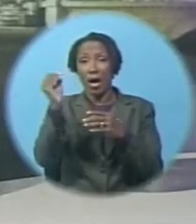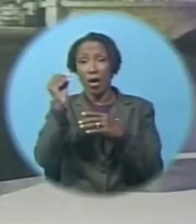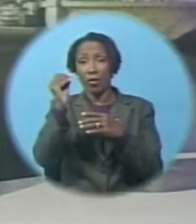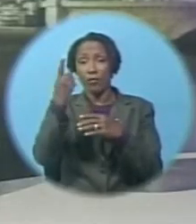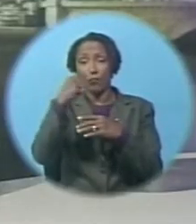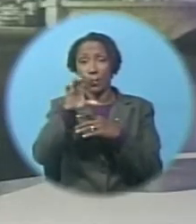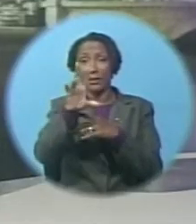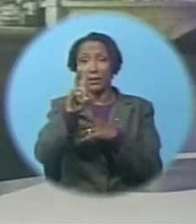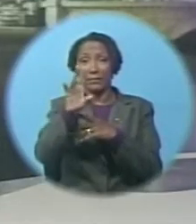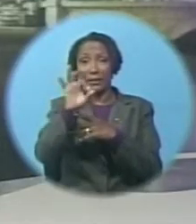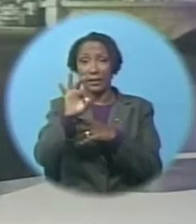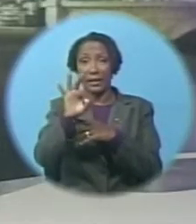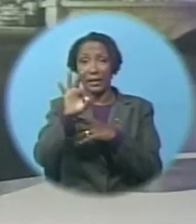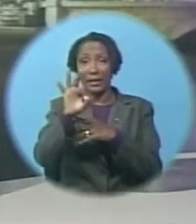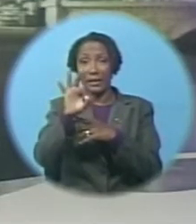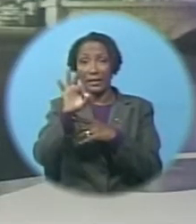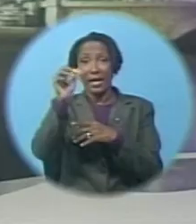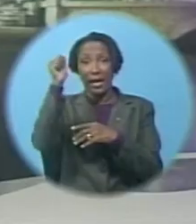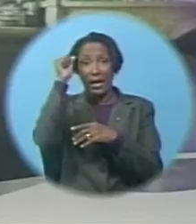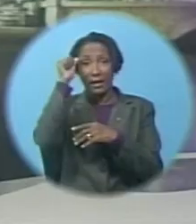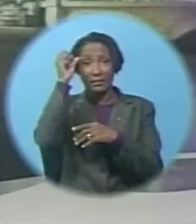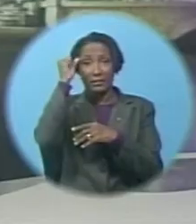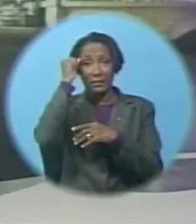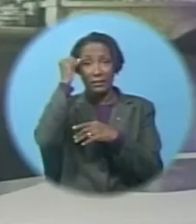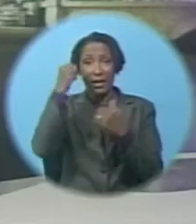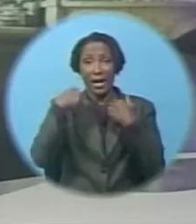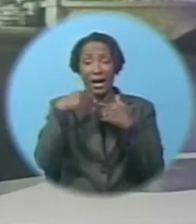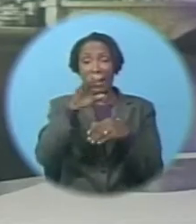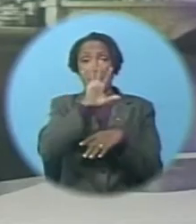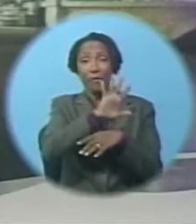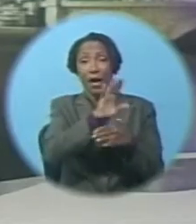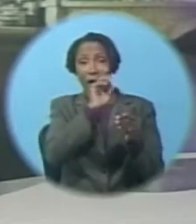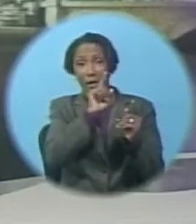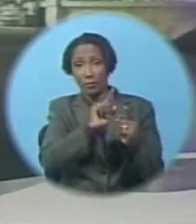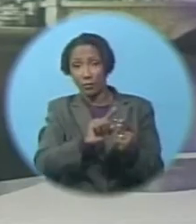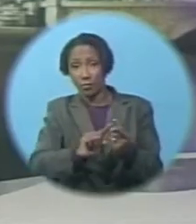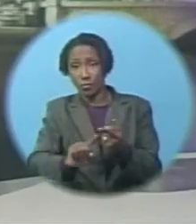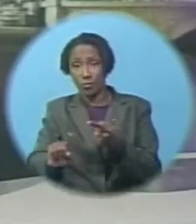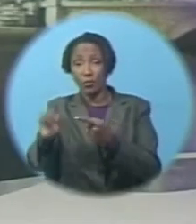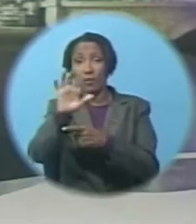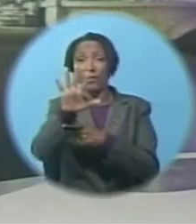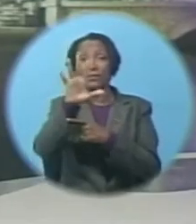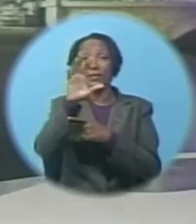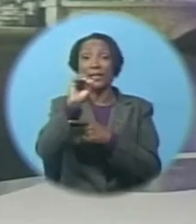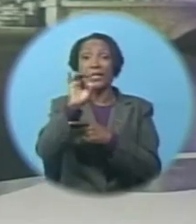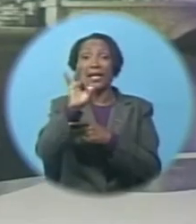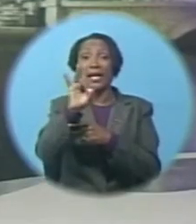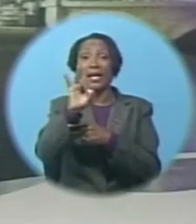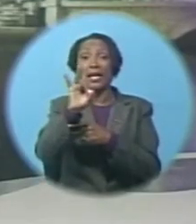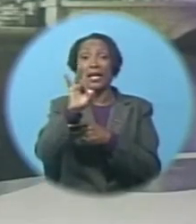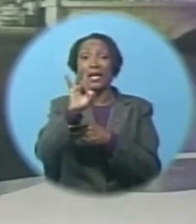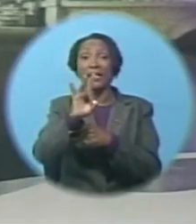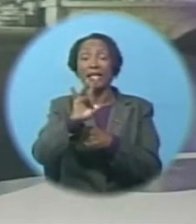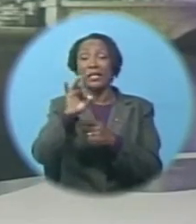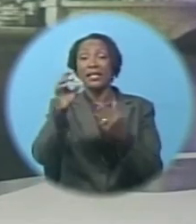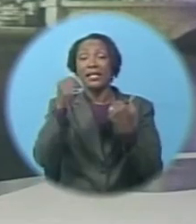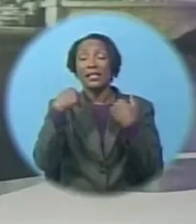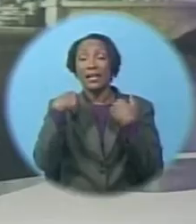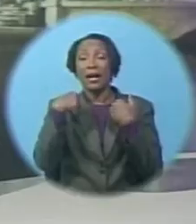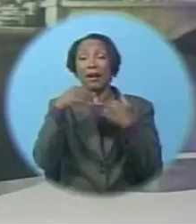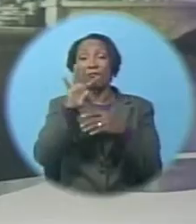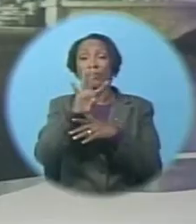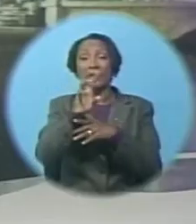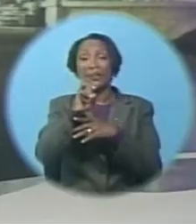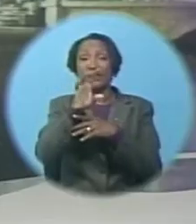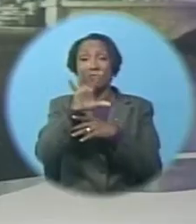partner Asad Shafiq went from 5 to 58 not out. Now set 456 for victory, the Windies closed the day